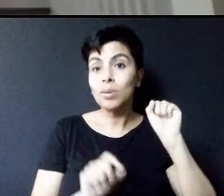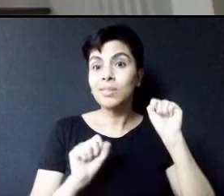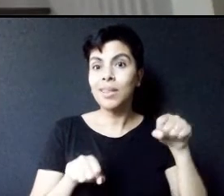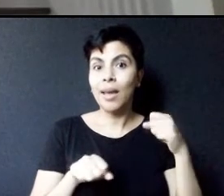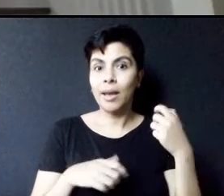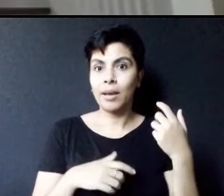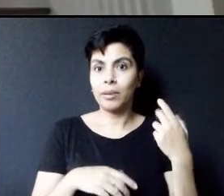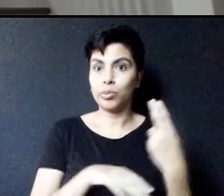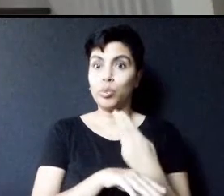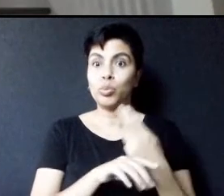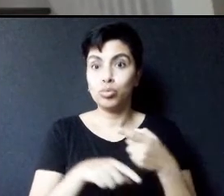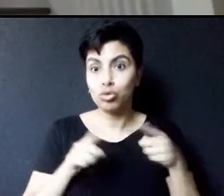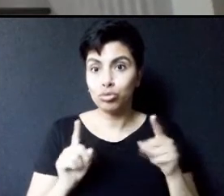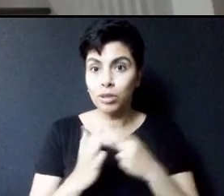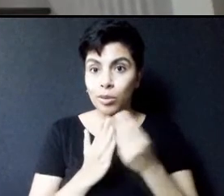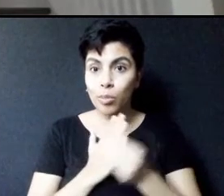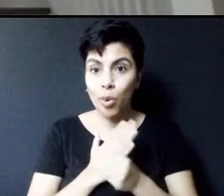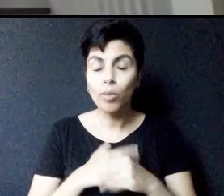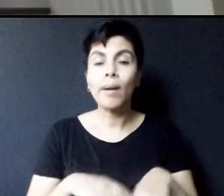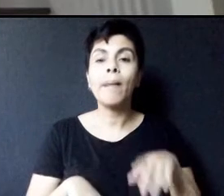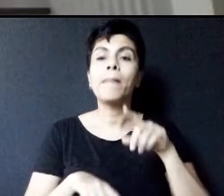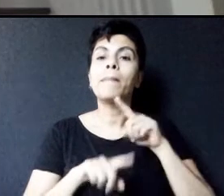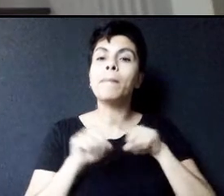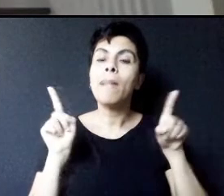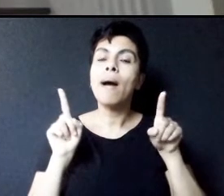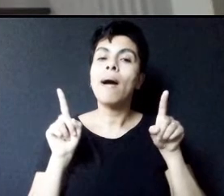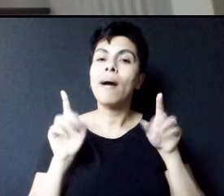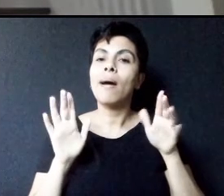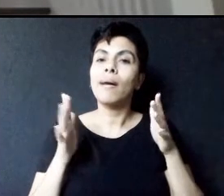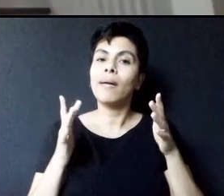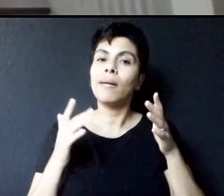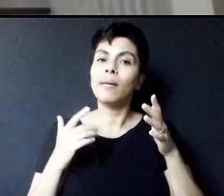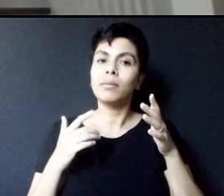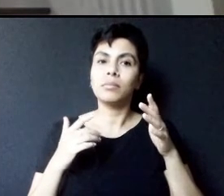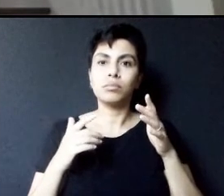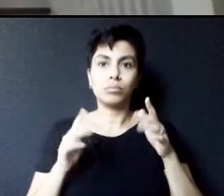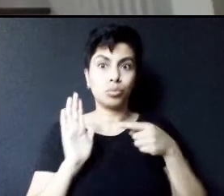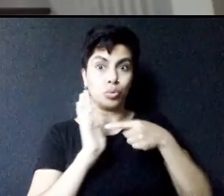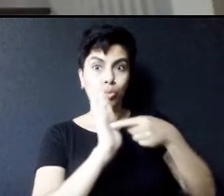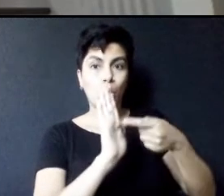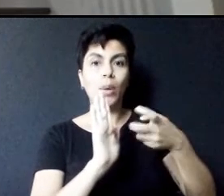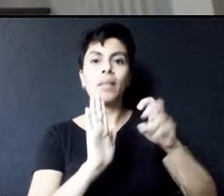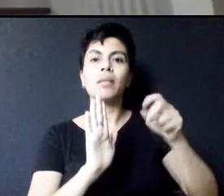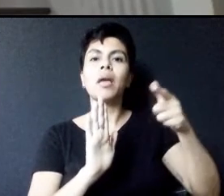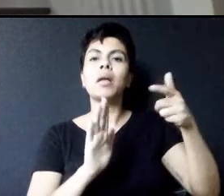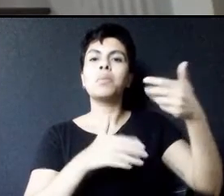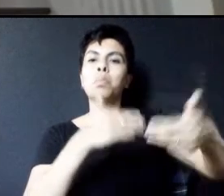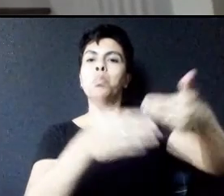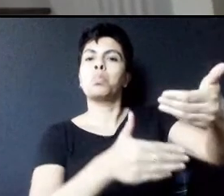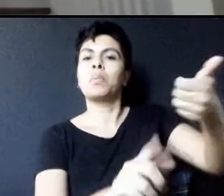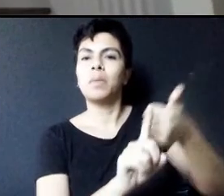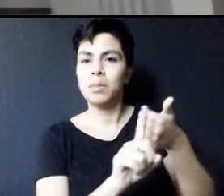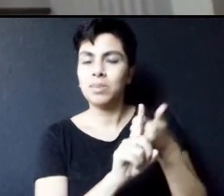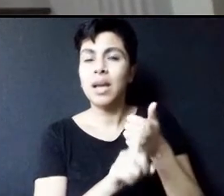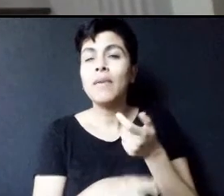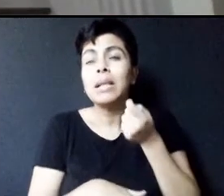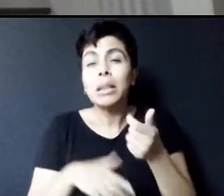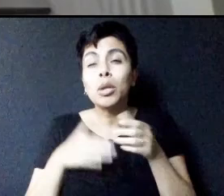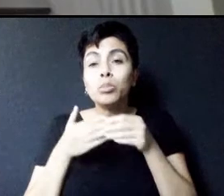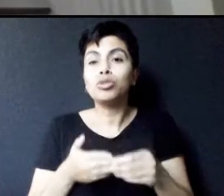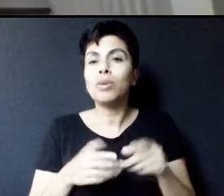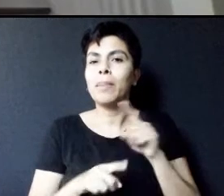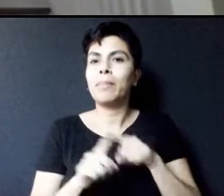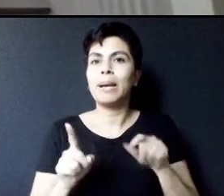during the program. But then again, from there, kids can sort of like take off doing things that are,